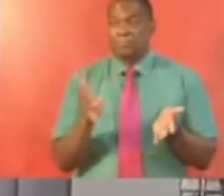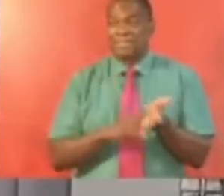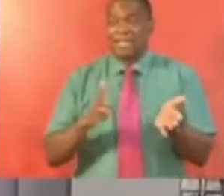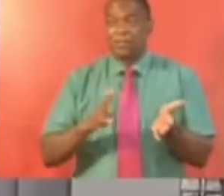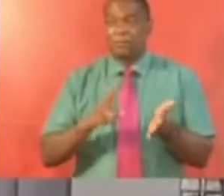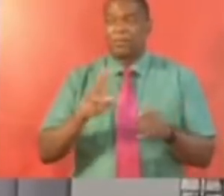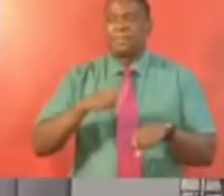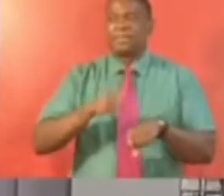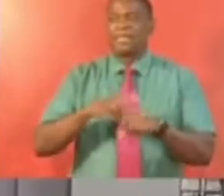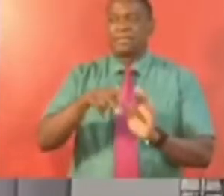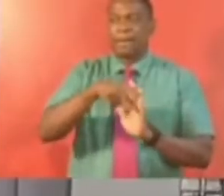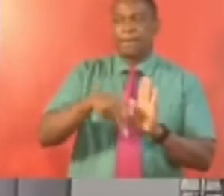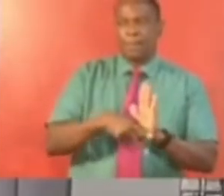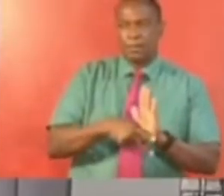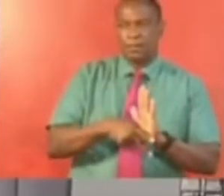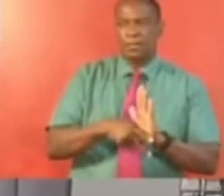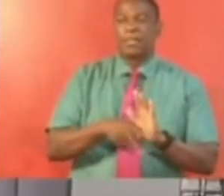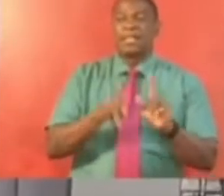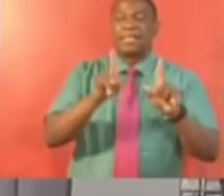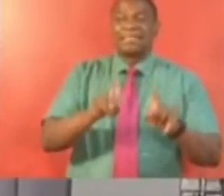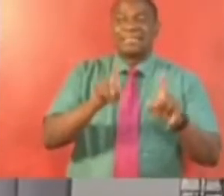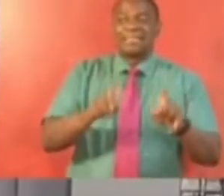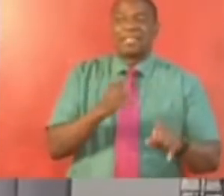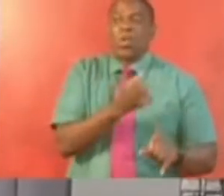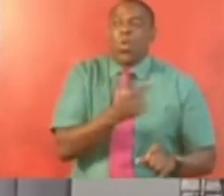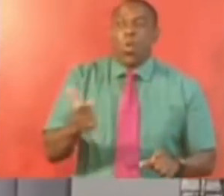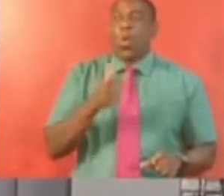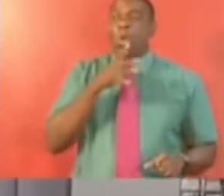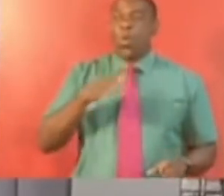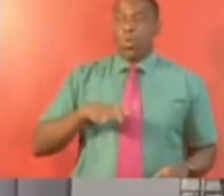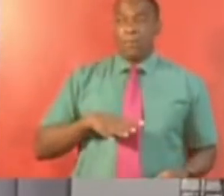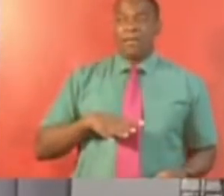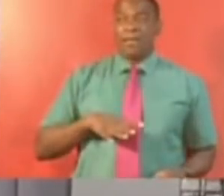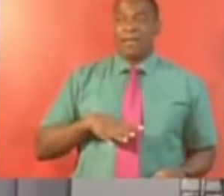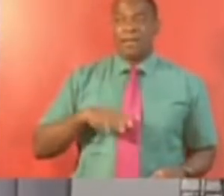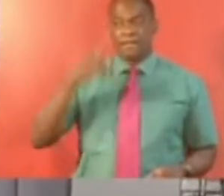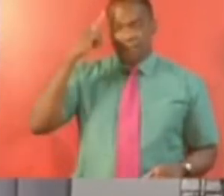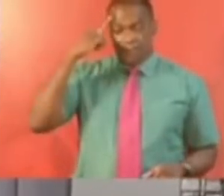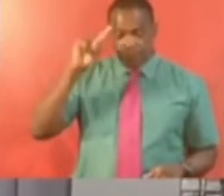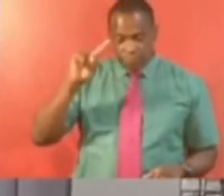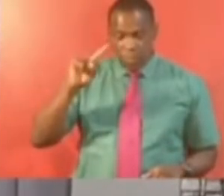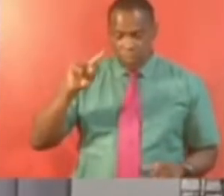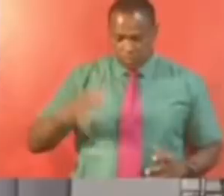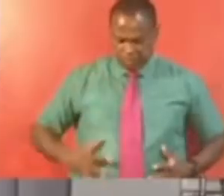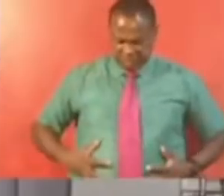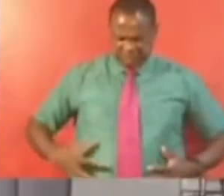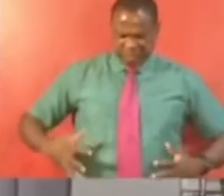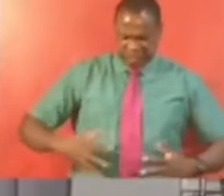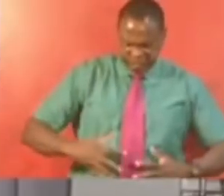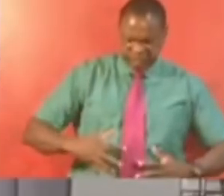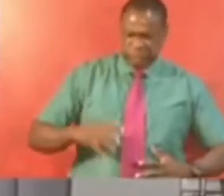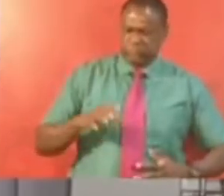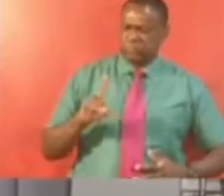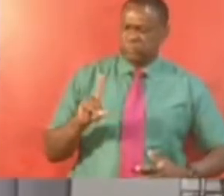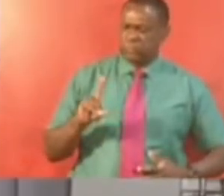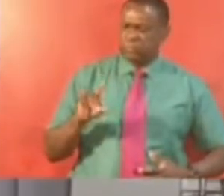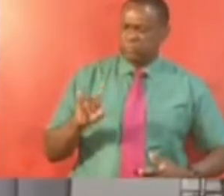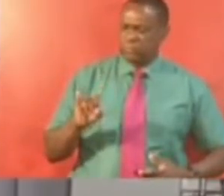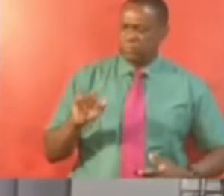policy on testing all women for what is called gestational diabetes. while you are